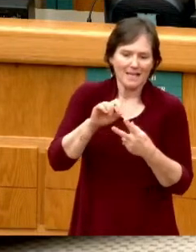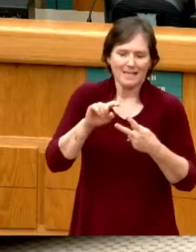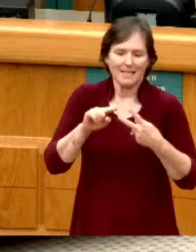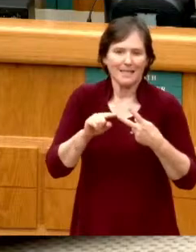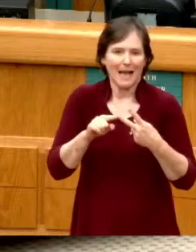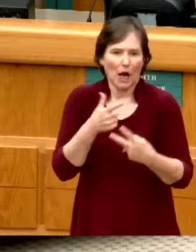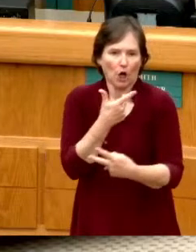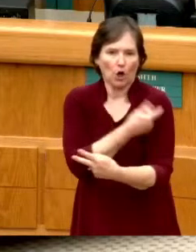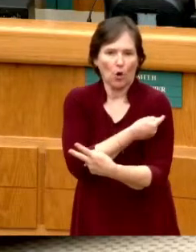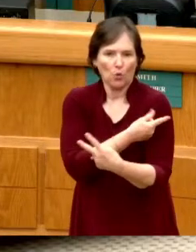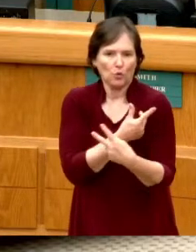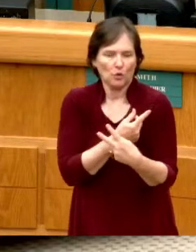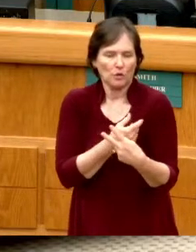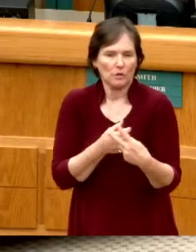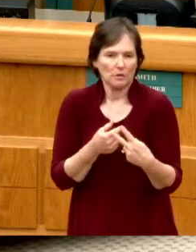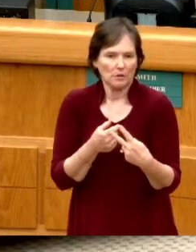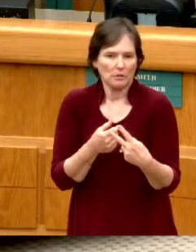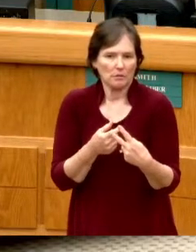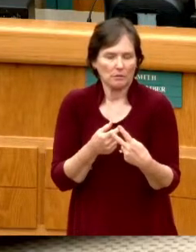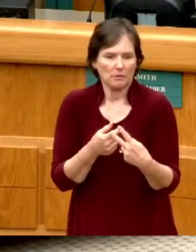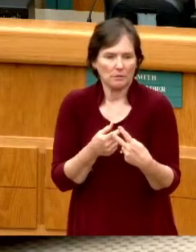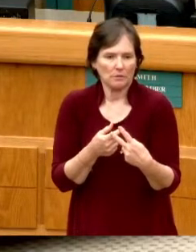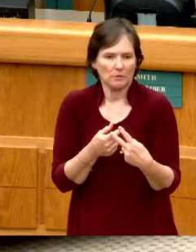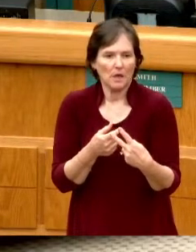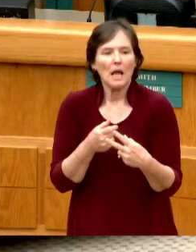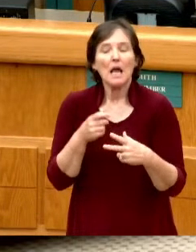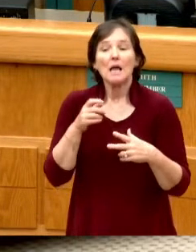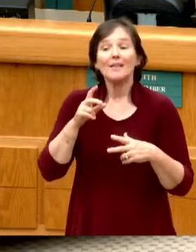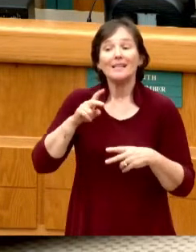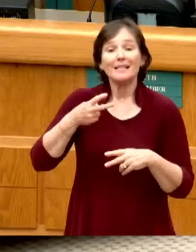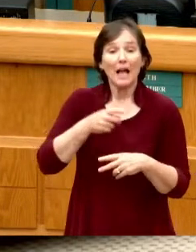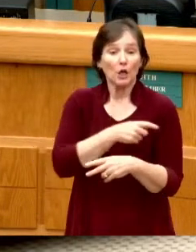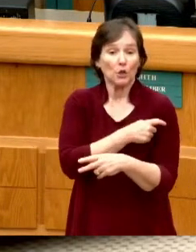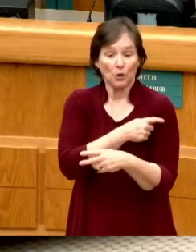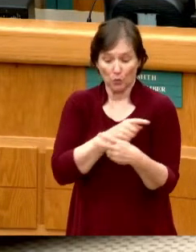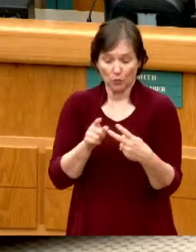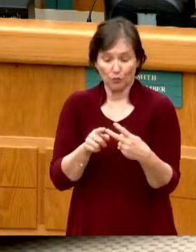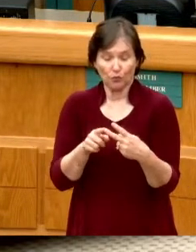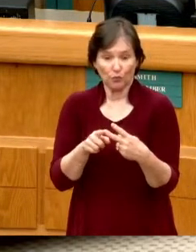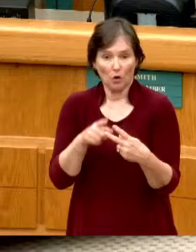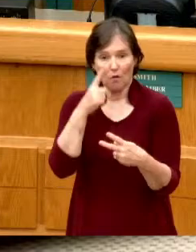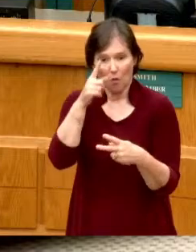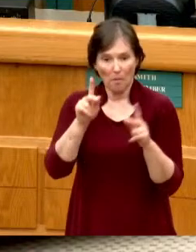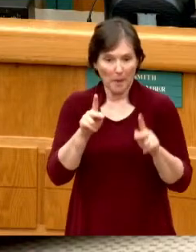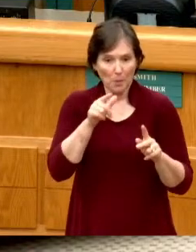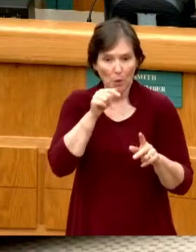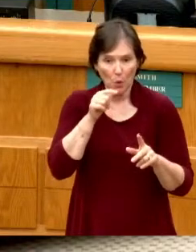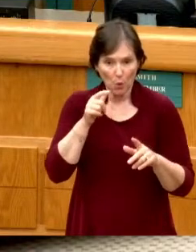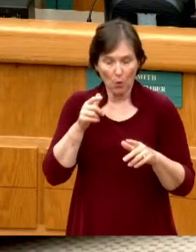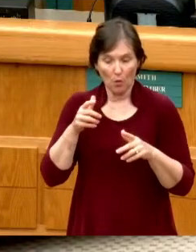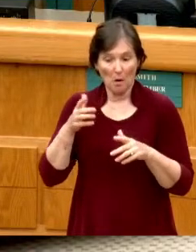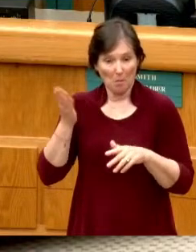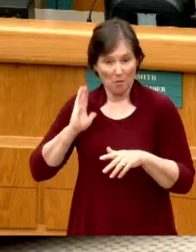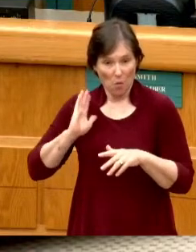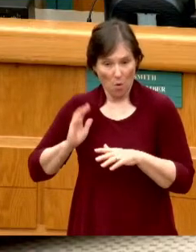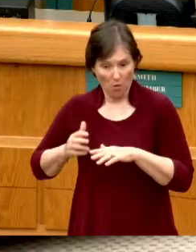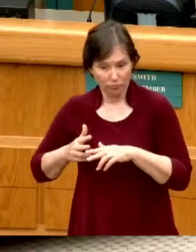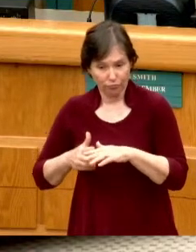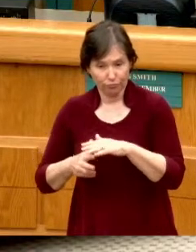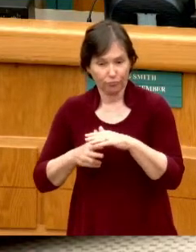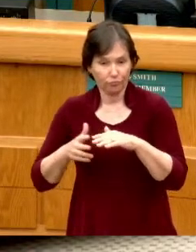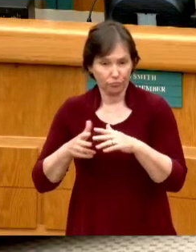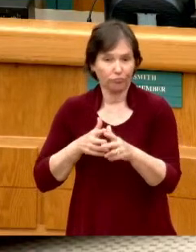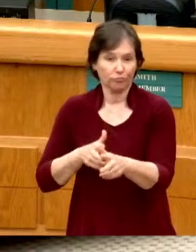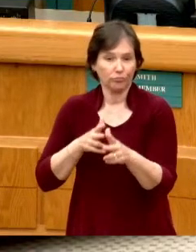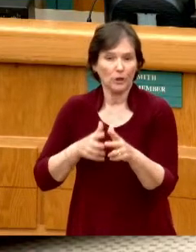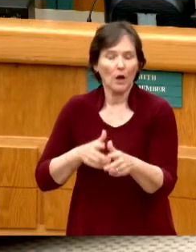Second doses for people that have come through our drive-through clinic are approximately a month after